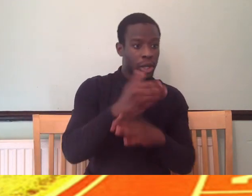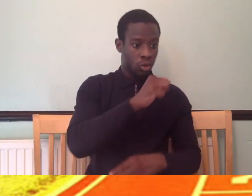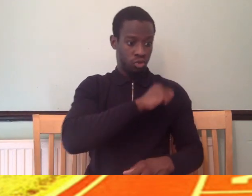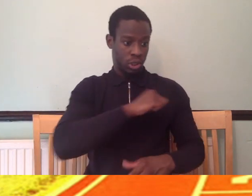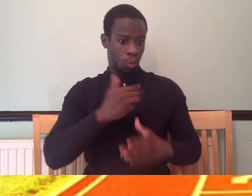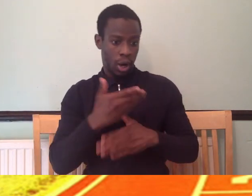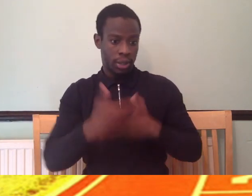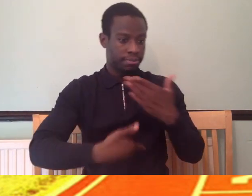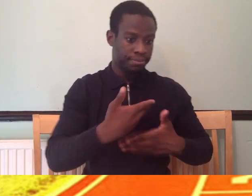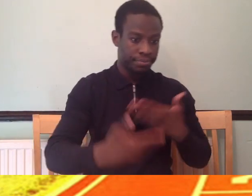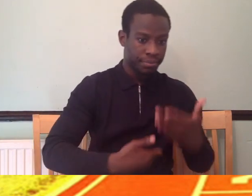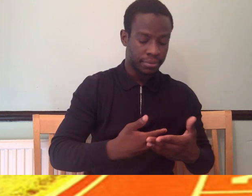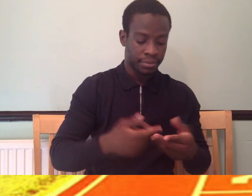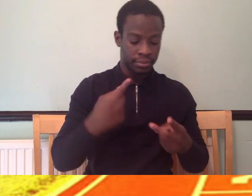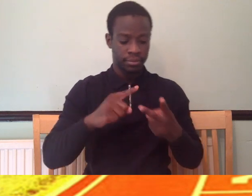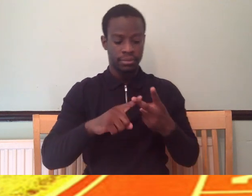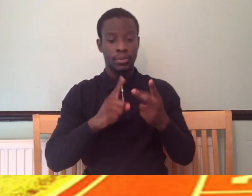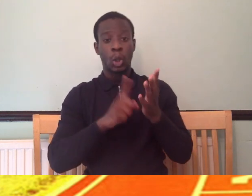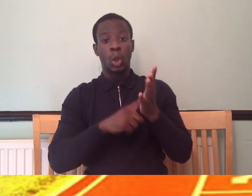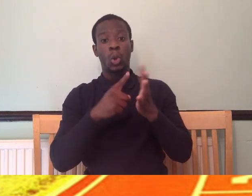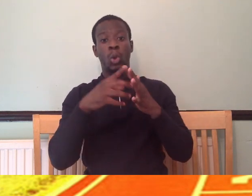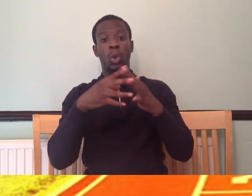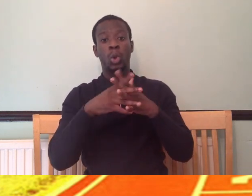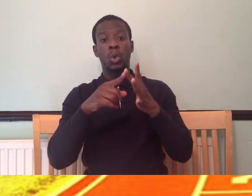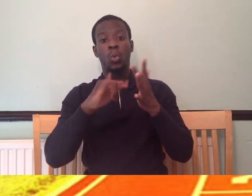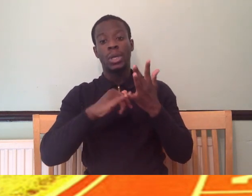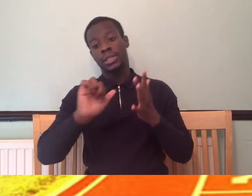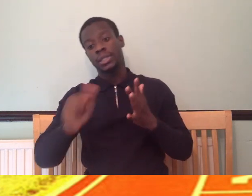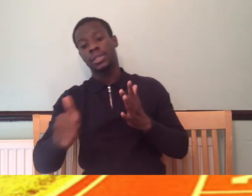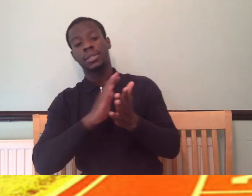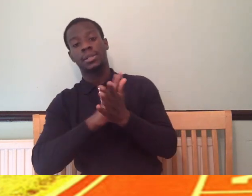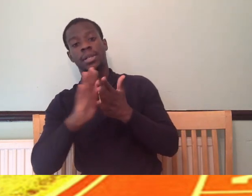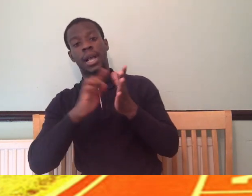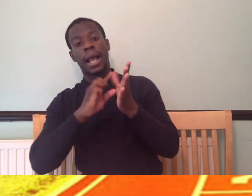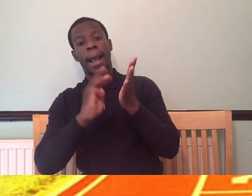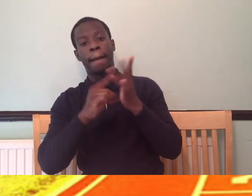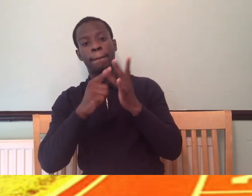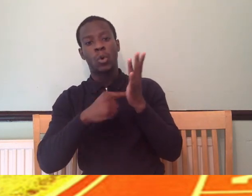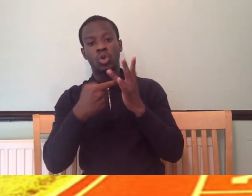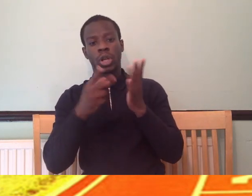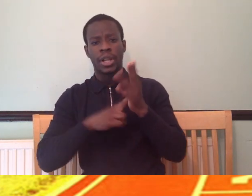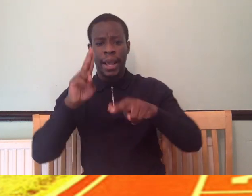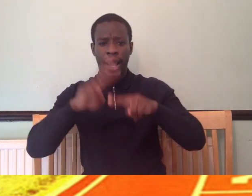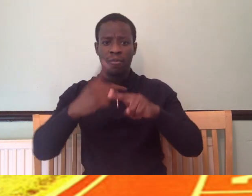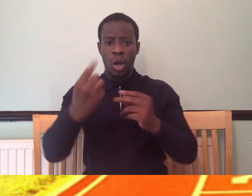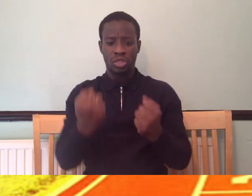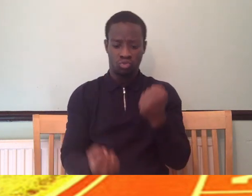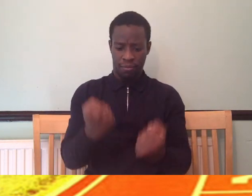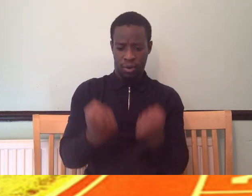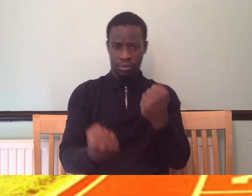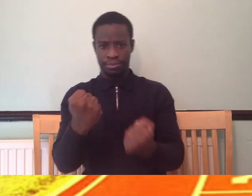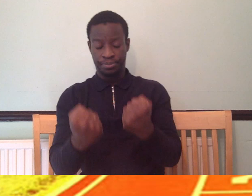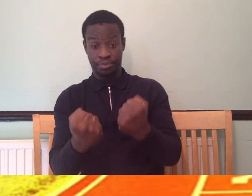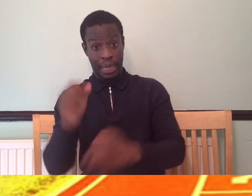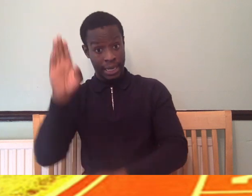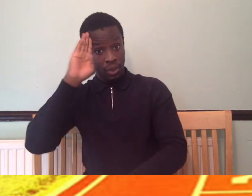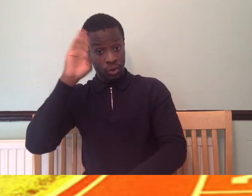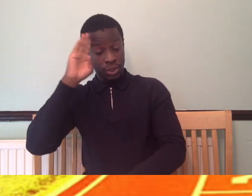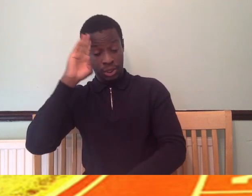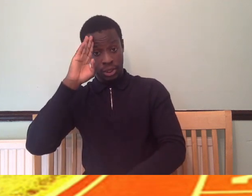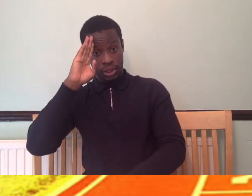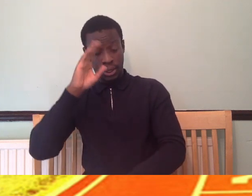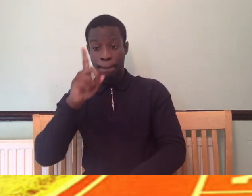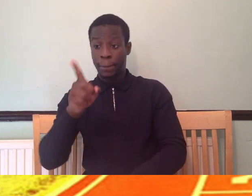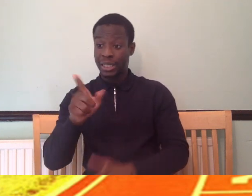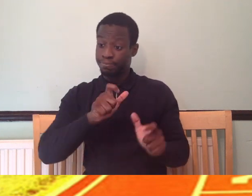driver who regularly speaks out about his faith and the importance of prayer. He knows that the sport that he races in is really dangerous,